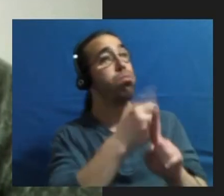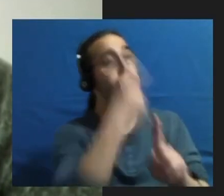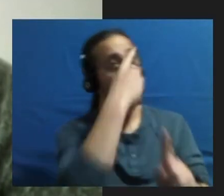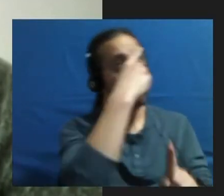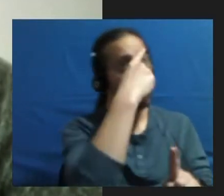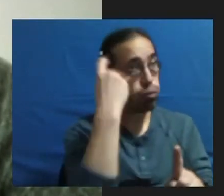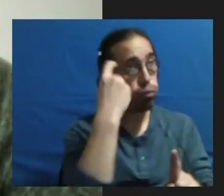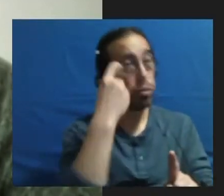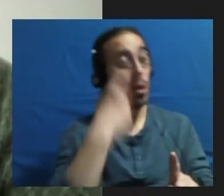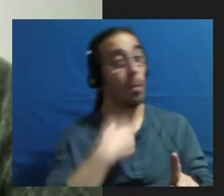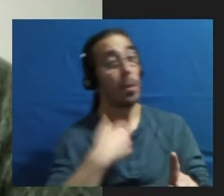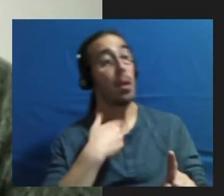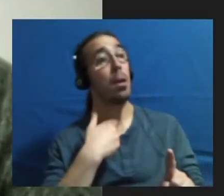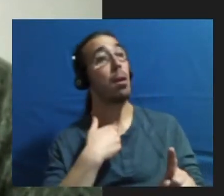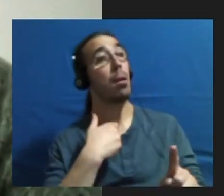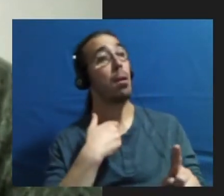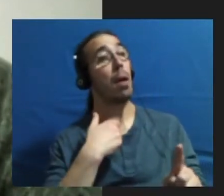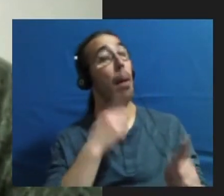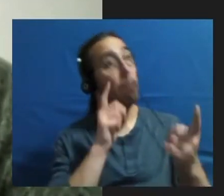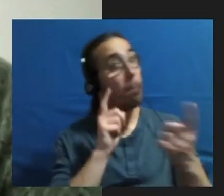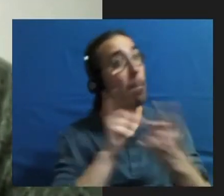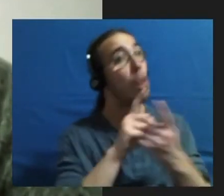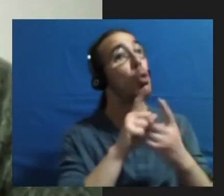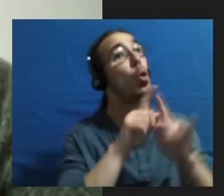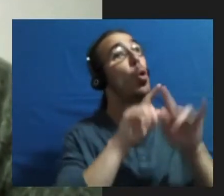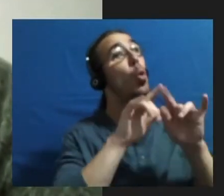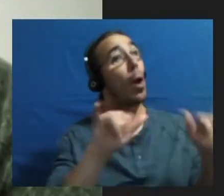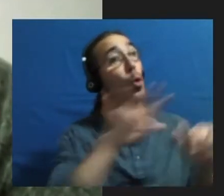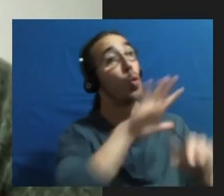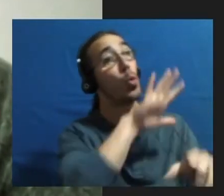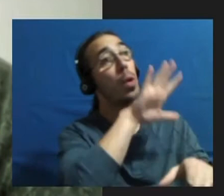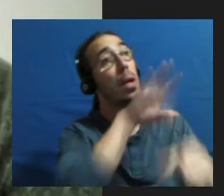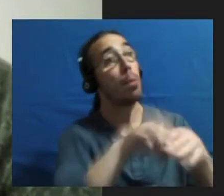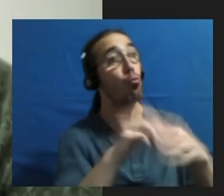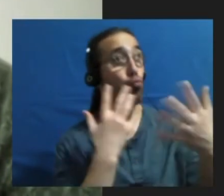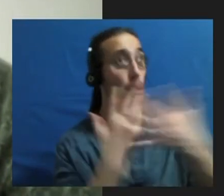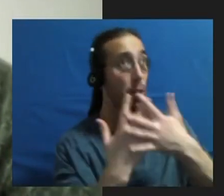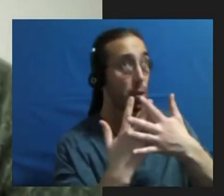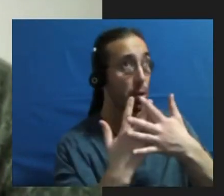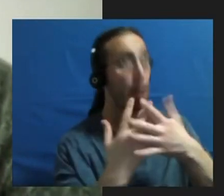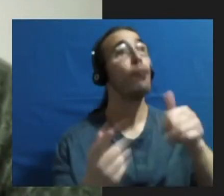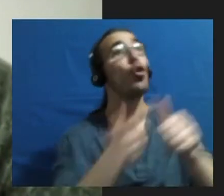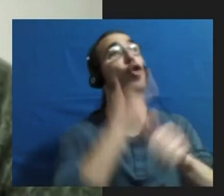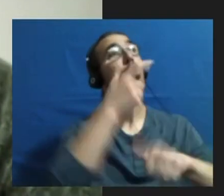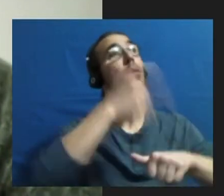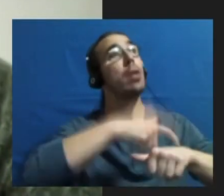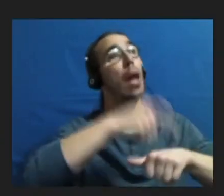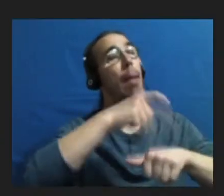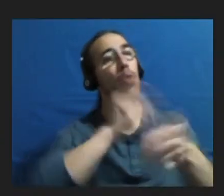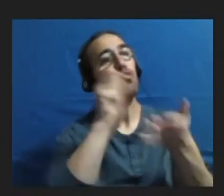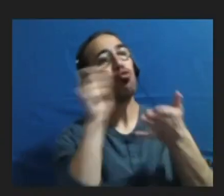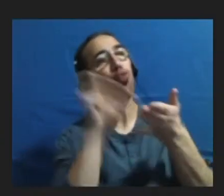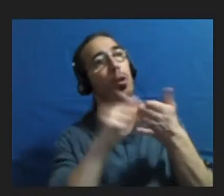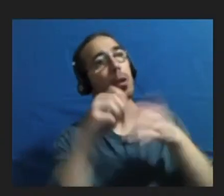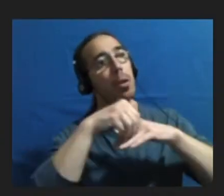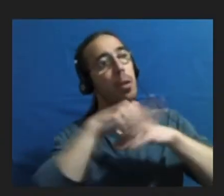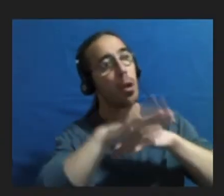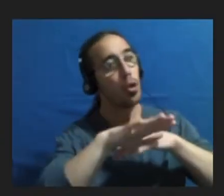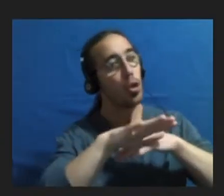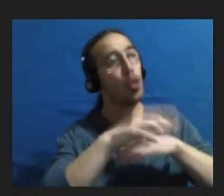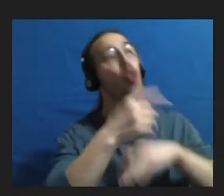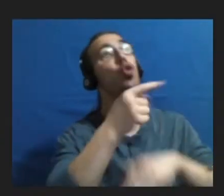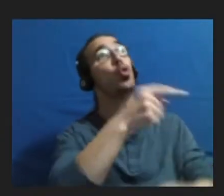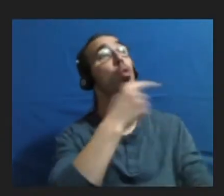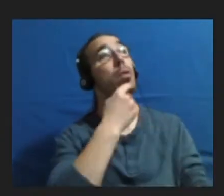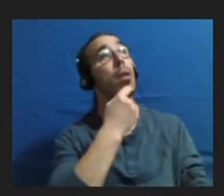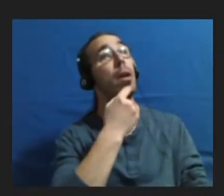know you while you were in prison. The first time I wrote you, you wrote to